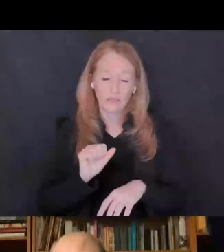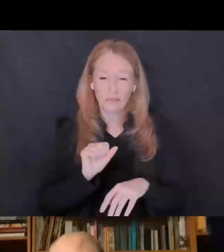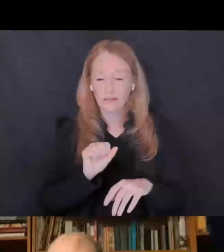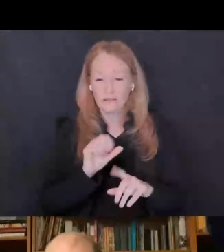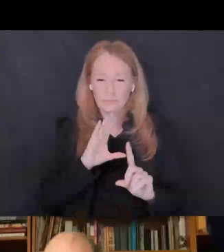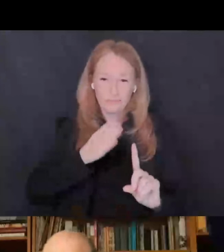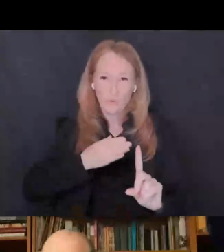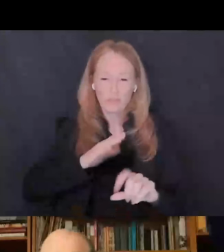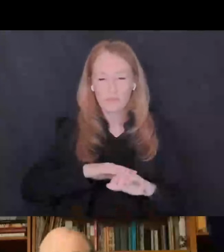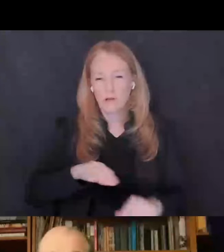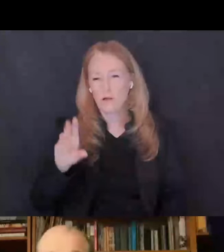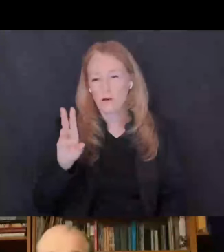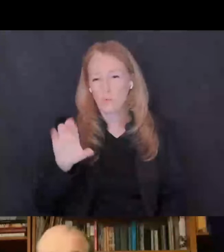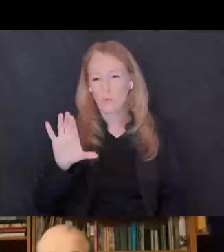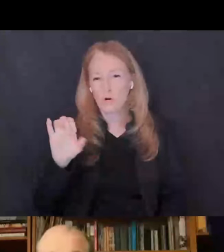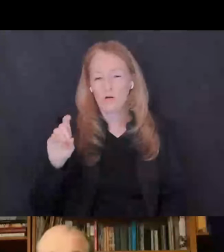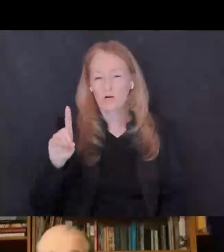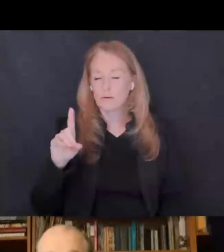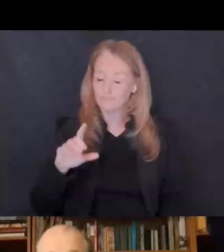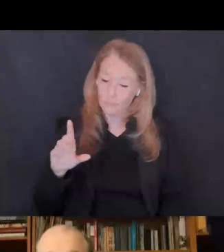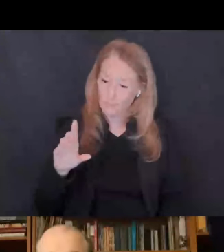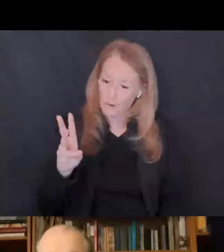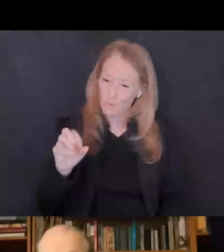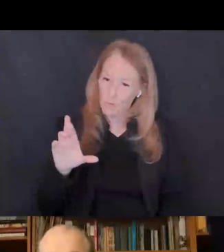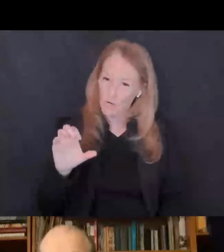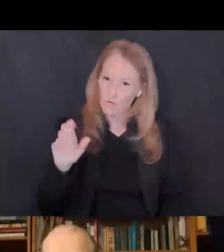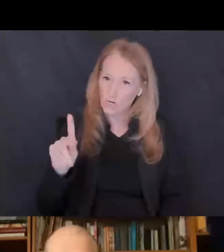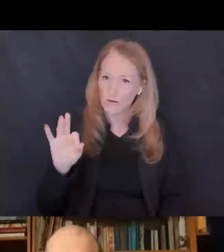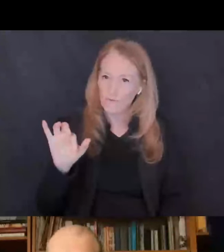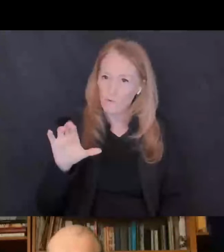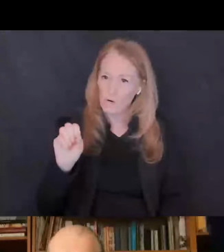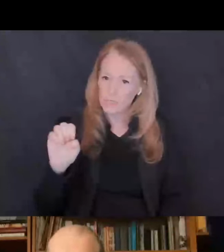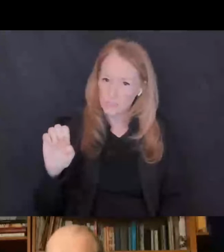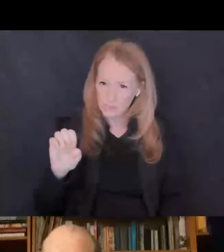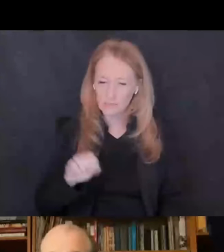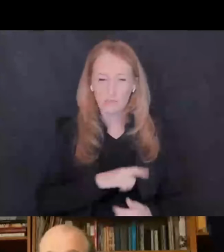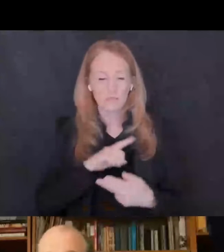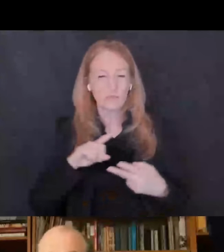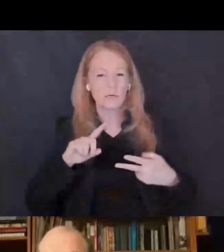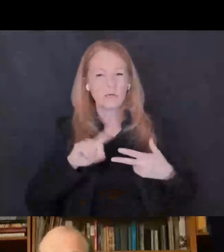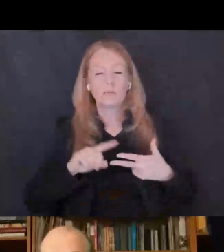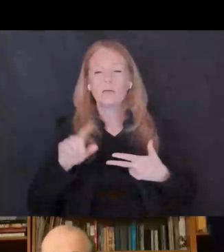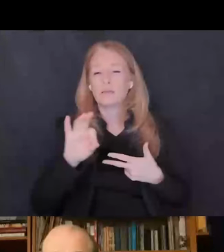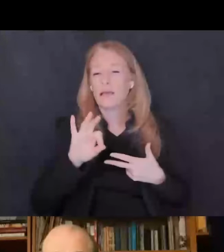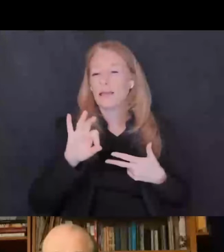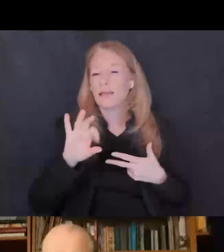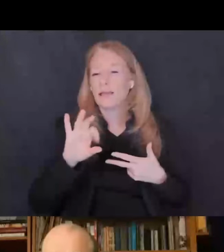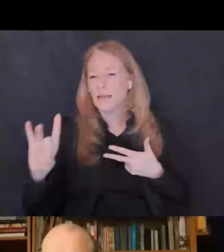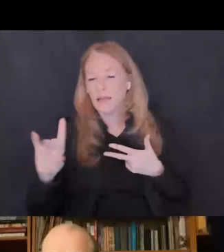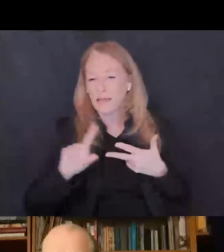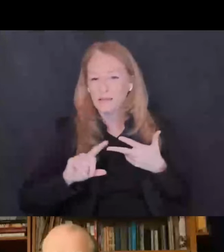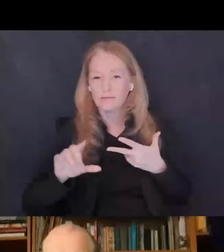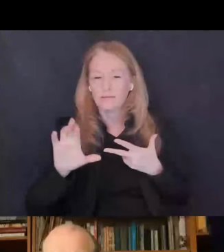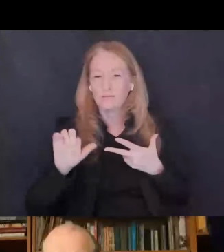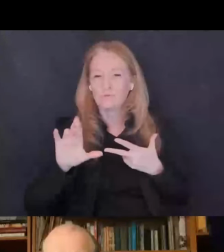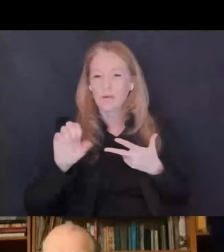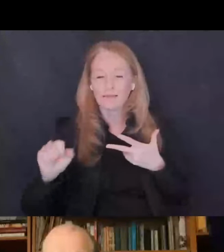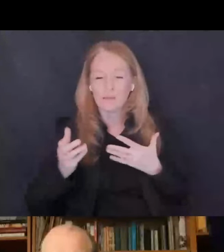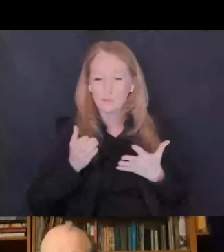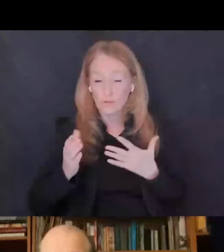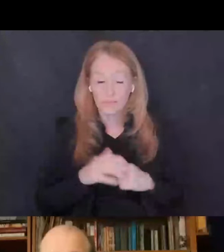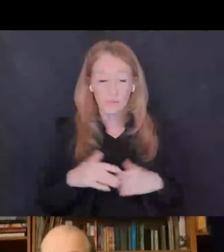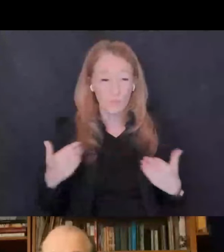anybody on the call. Also to focusing on 988 and crisis services. It's really impressive the way